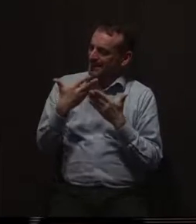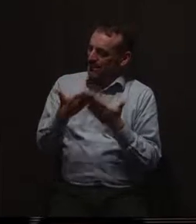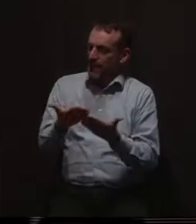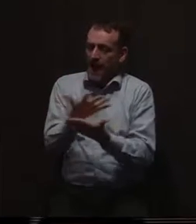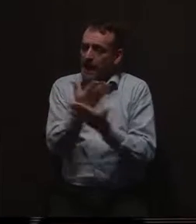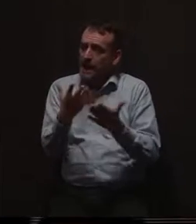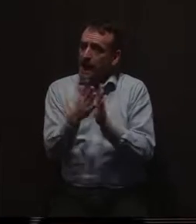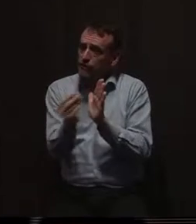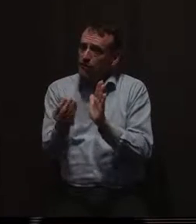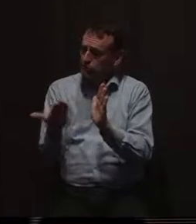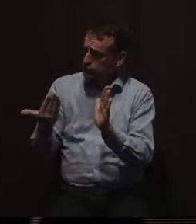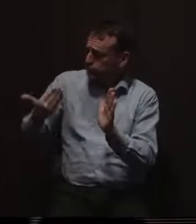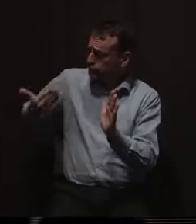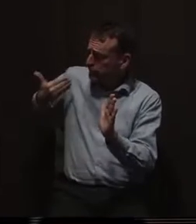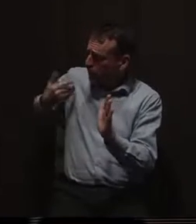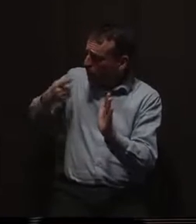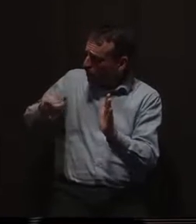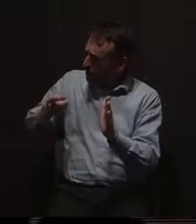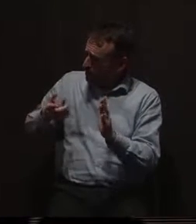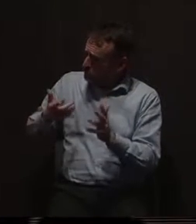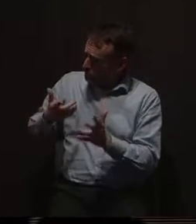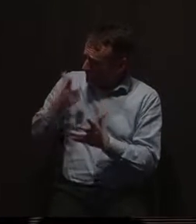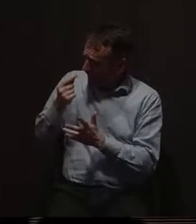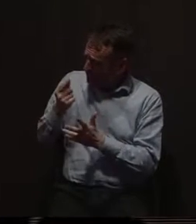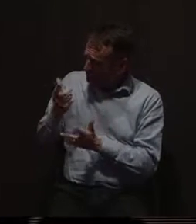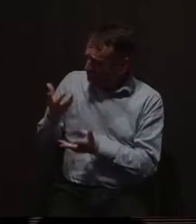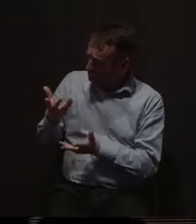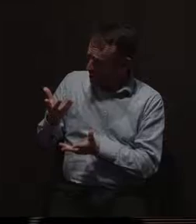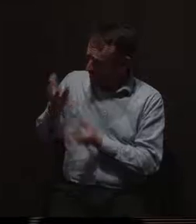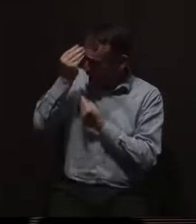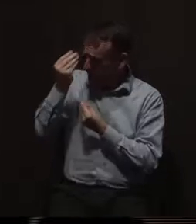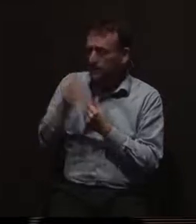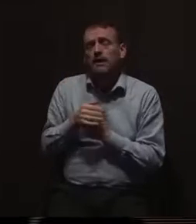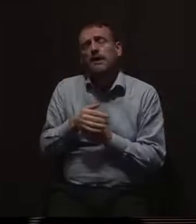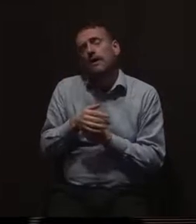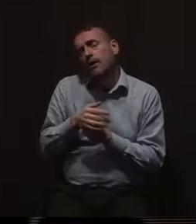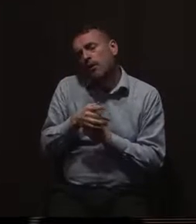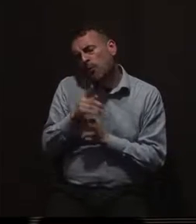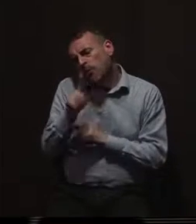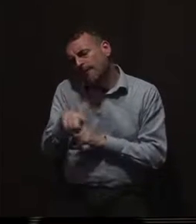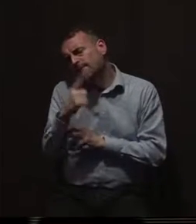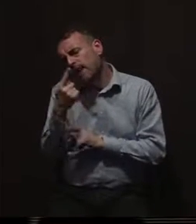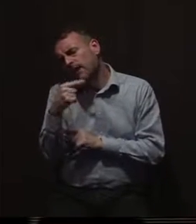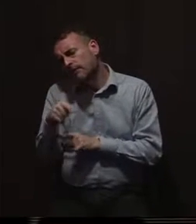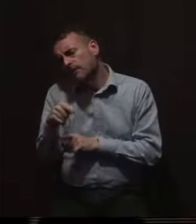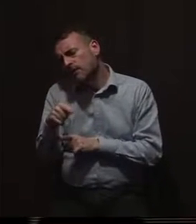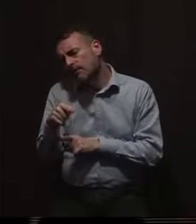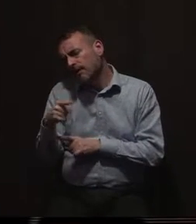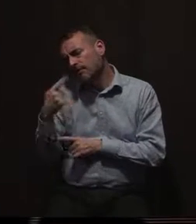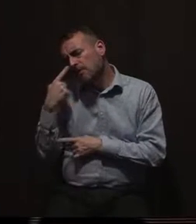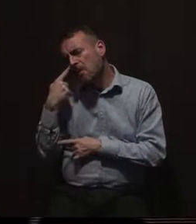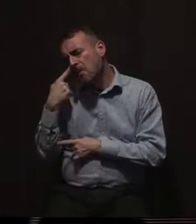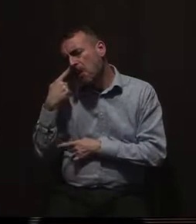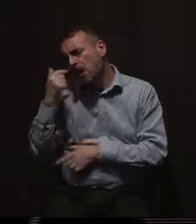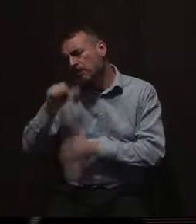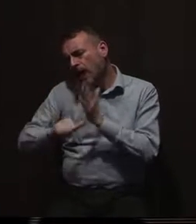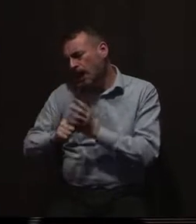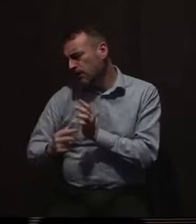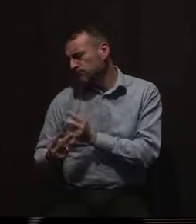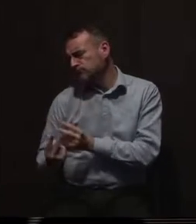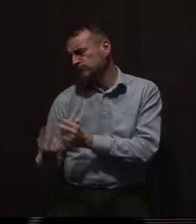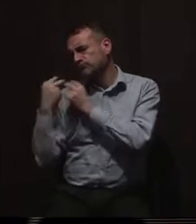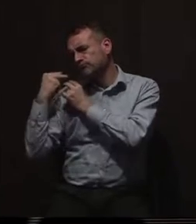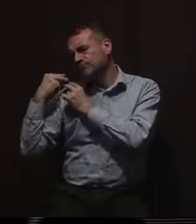historically, where this has been done that we can learn from? Well, first of all, we have started looking at history like there were